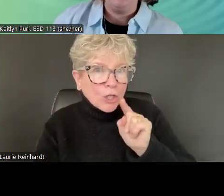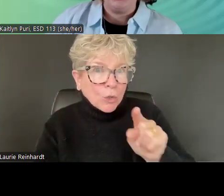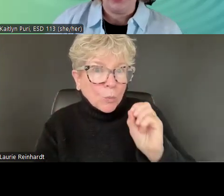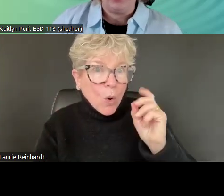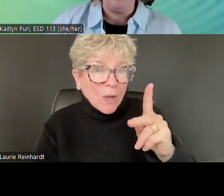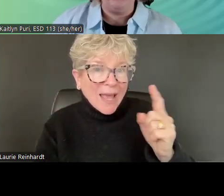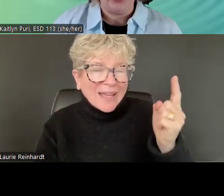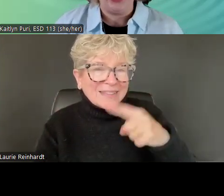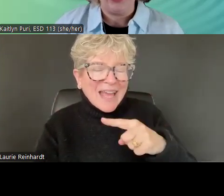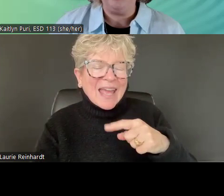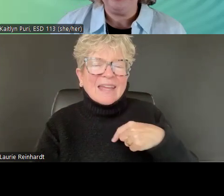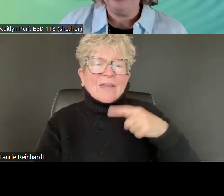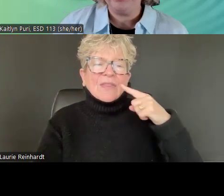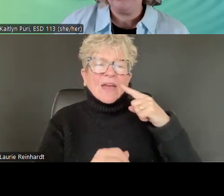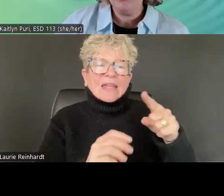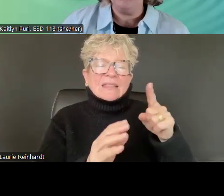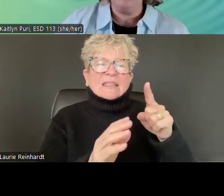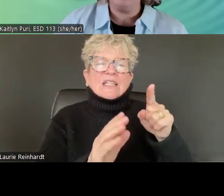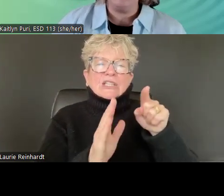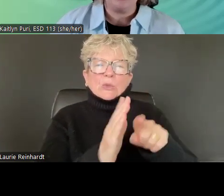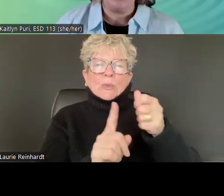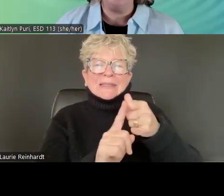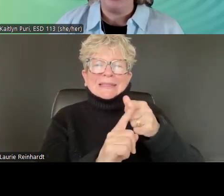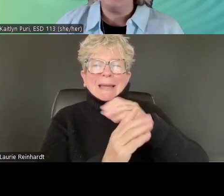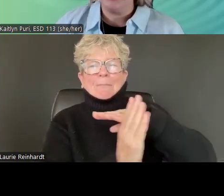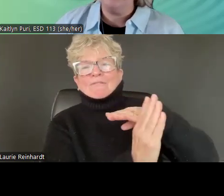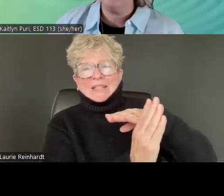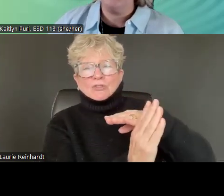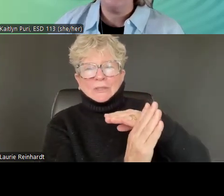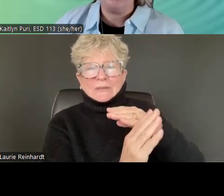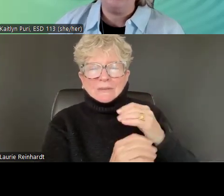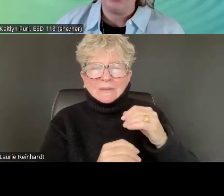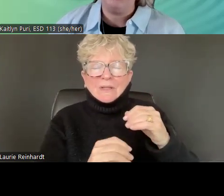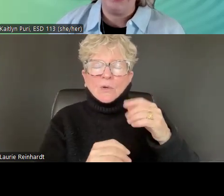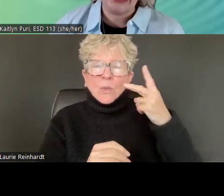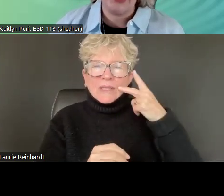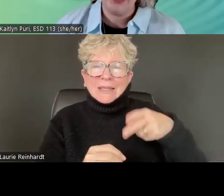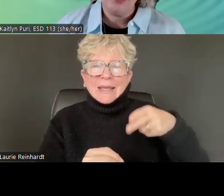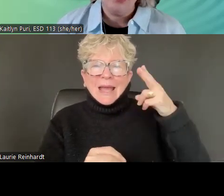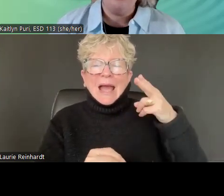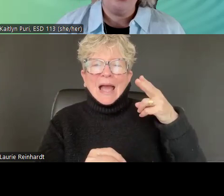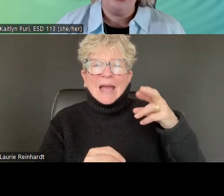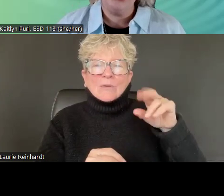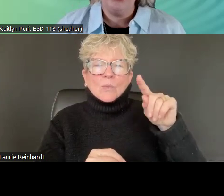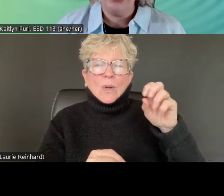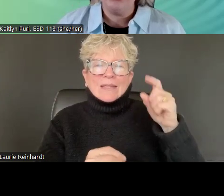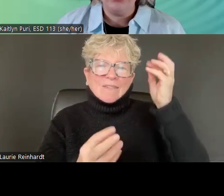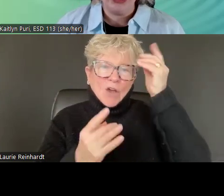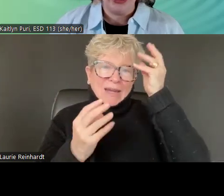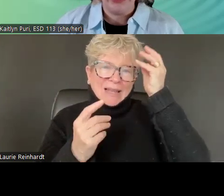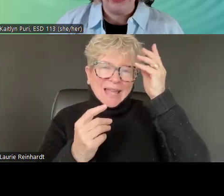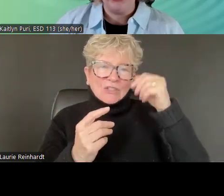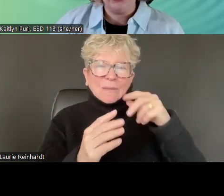is suicide prevention. We see high rates of suicidal ideation upon